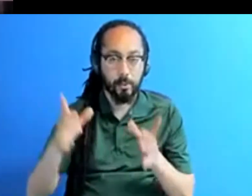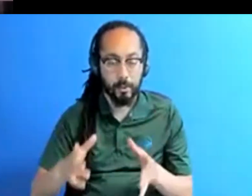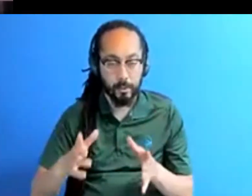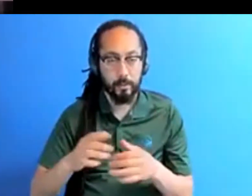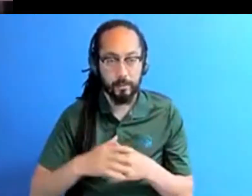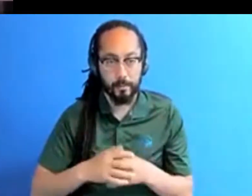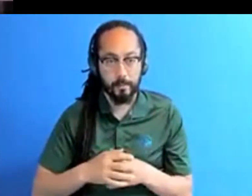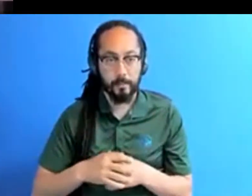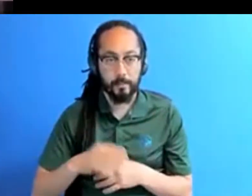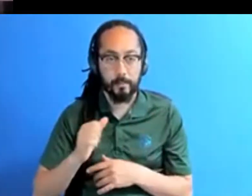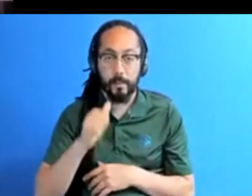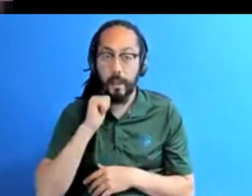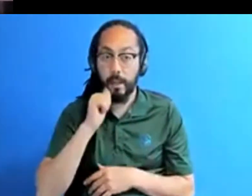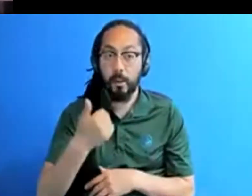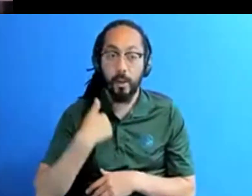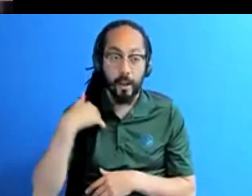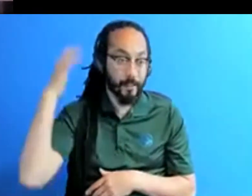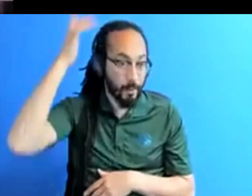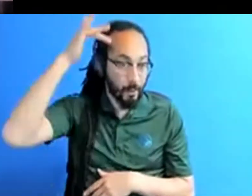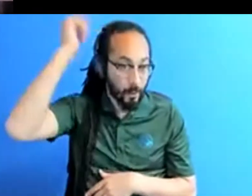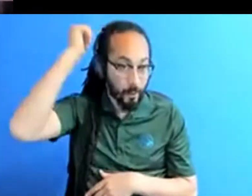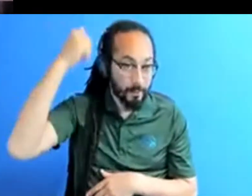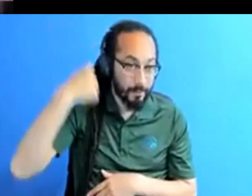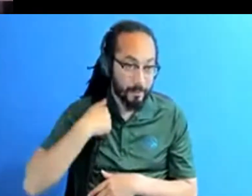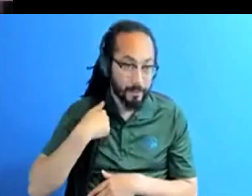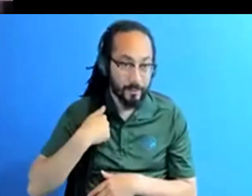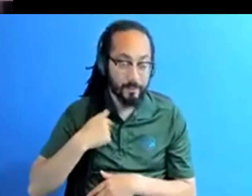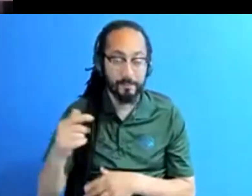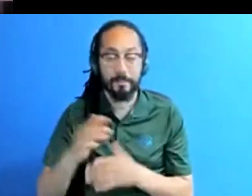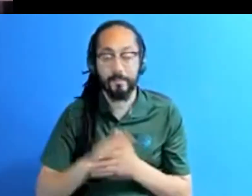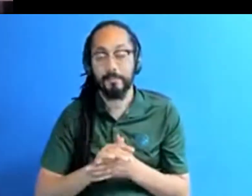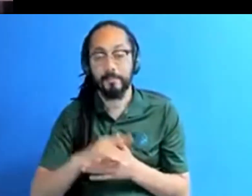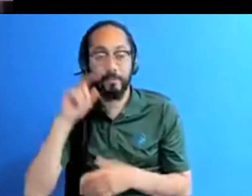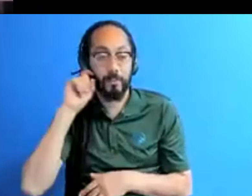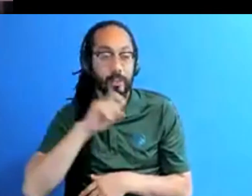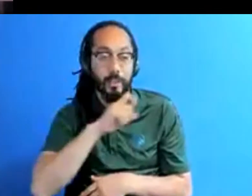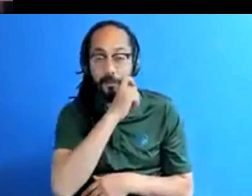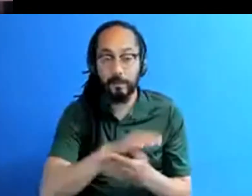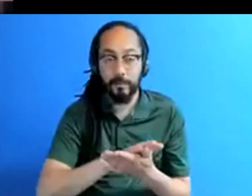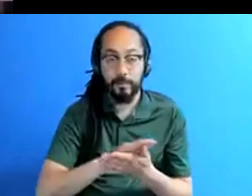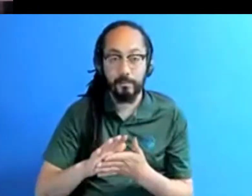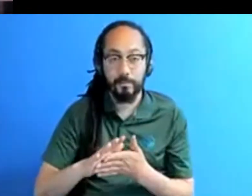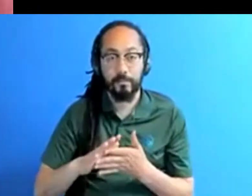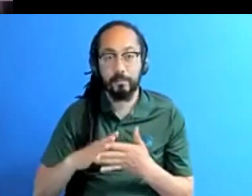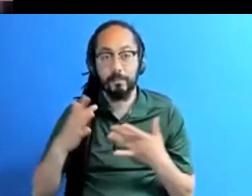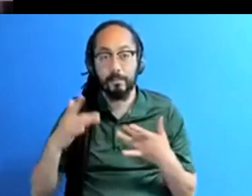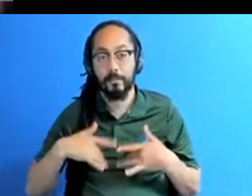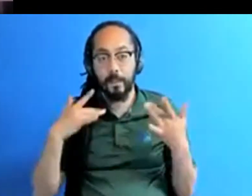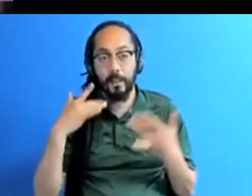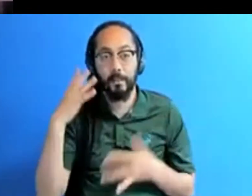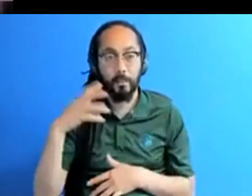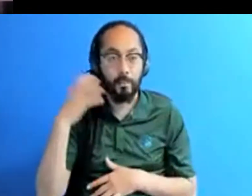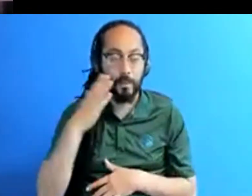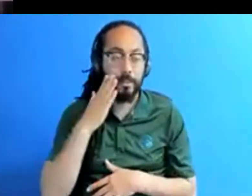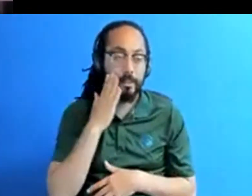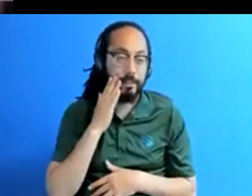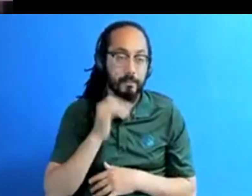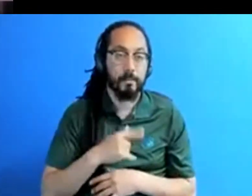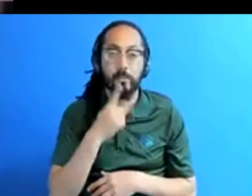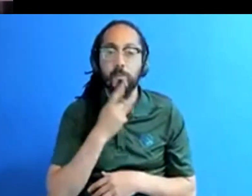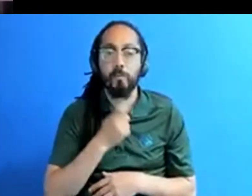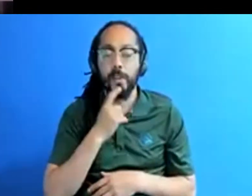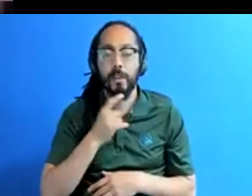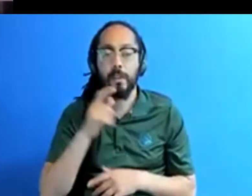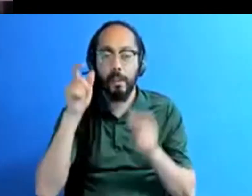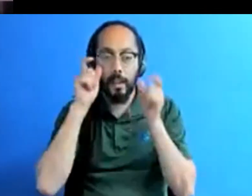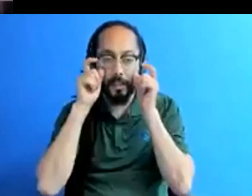I don't have hair, clean shaven, light brown skin, reddish glasses, bit of